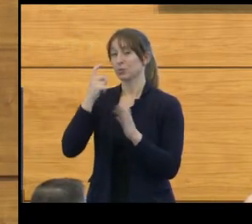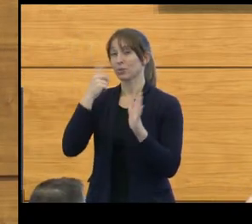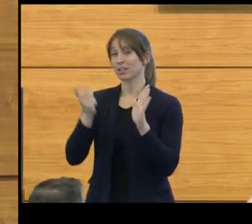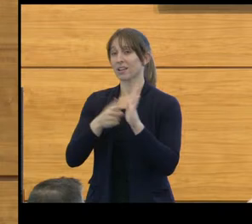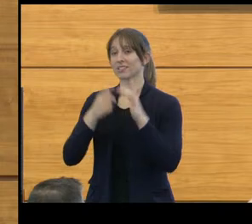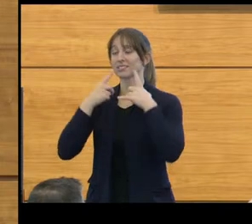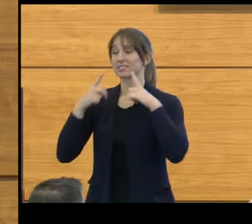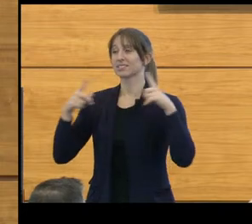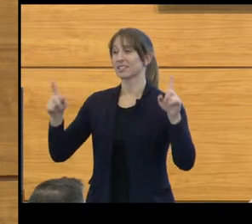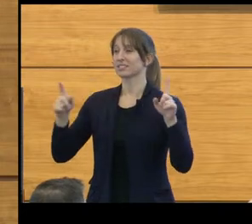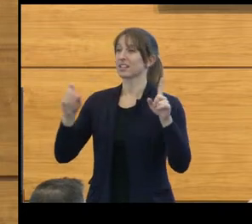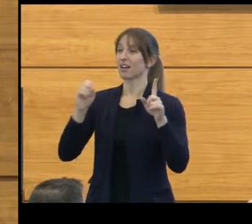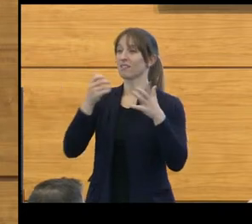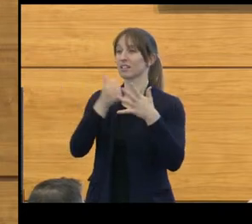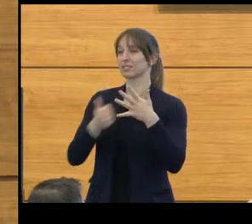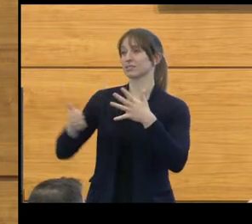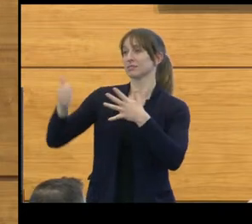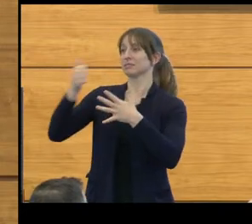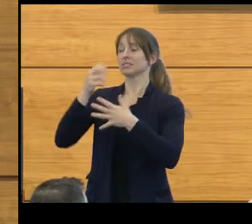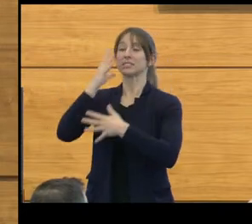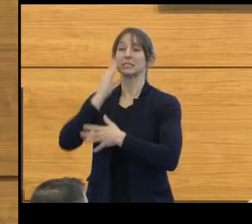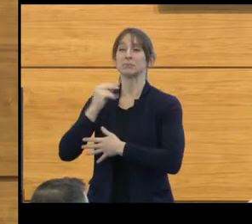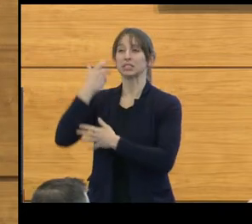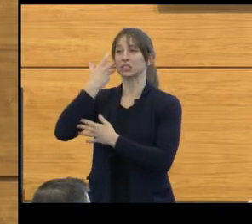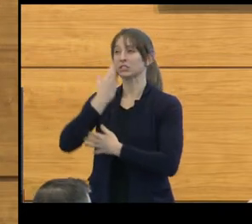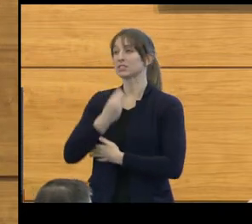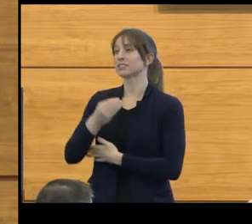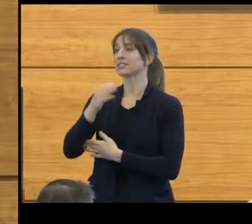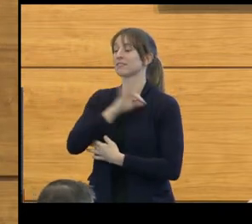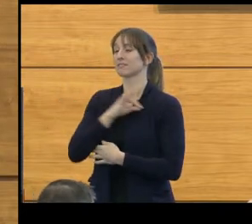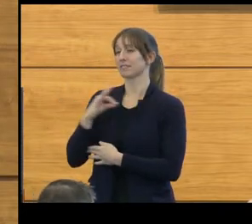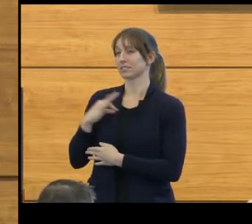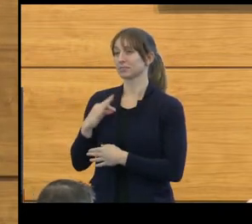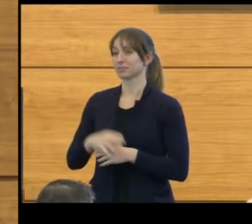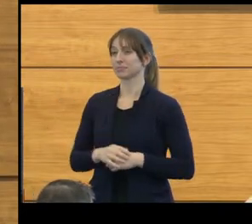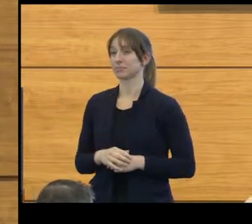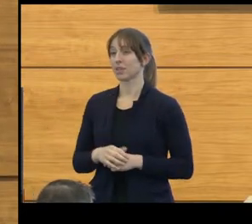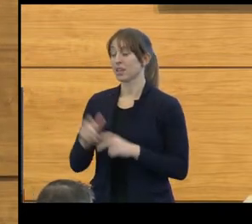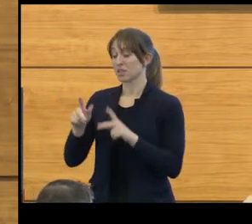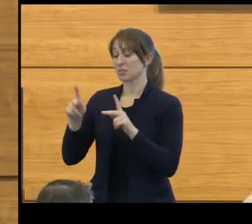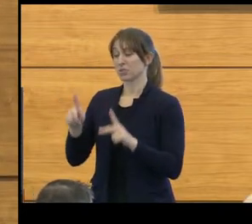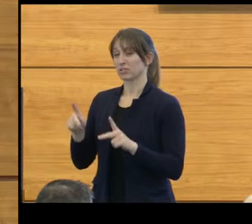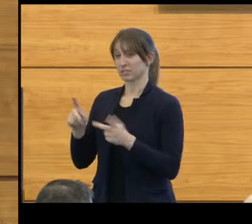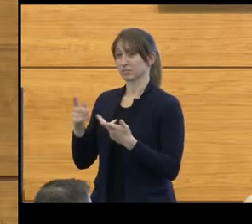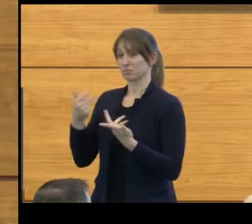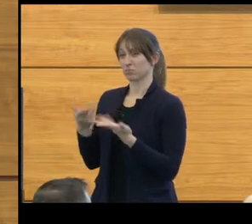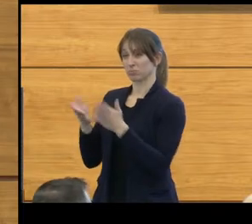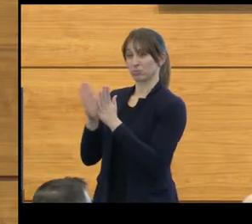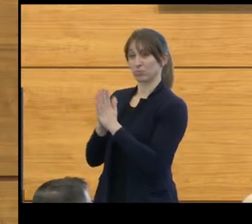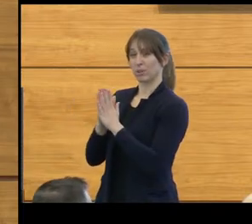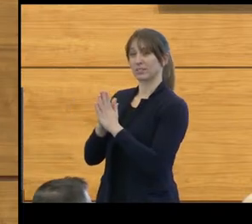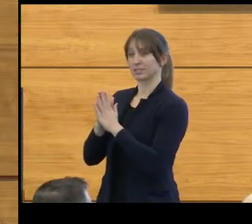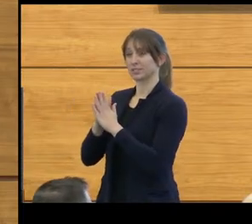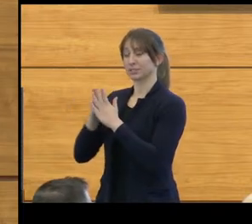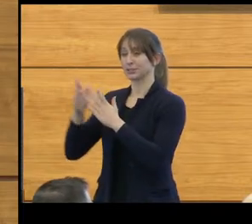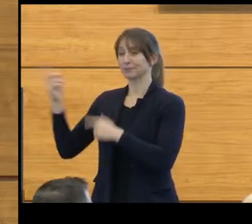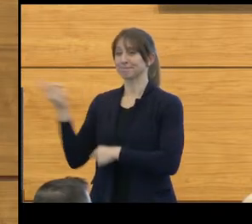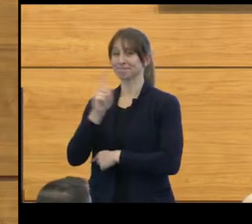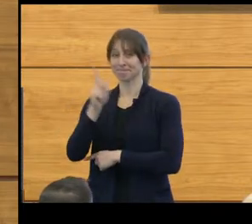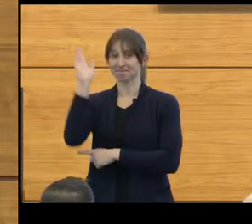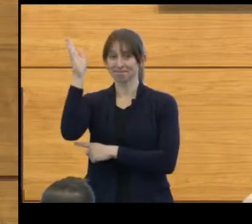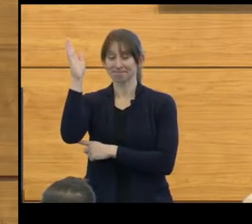accomplishments of a senior faculty member. The recipient is asked to deliver a lecture to the university